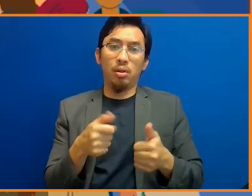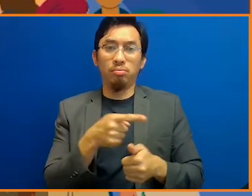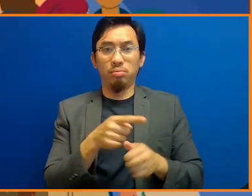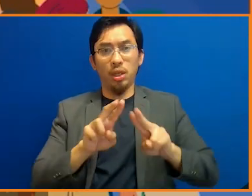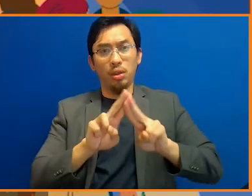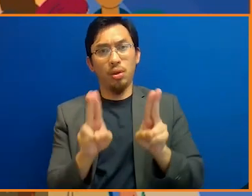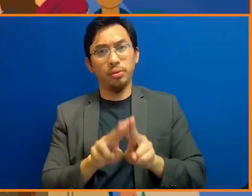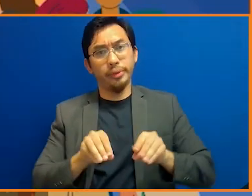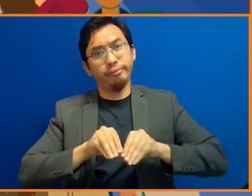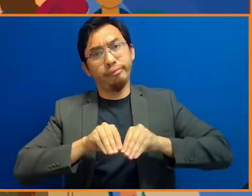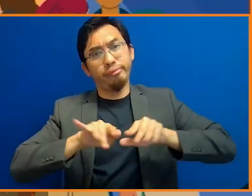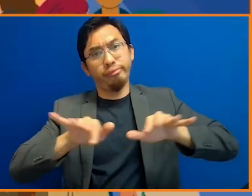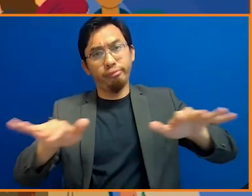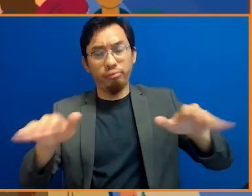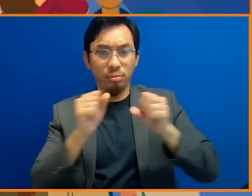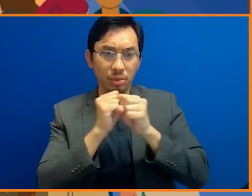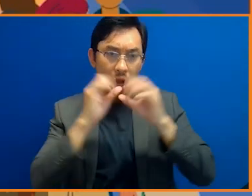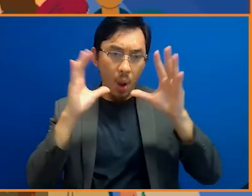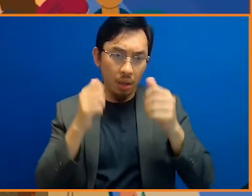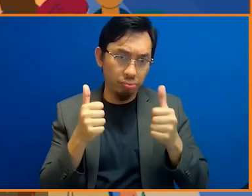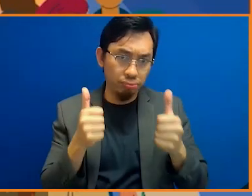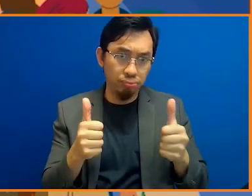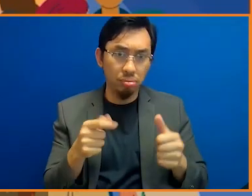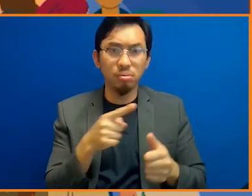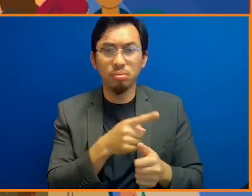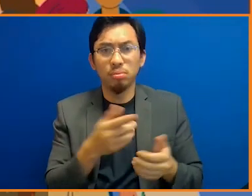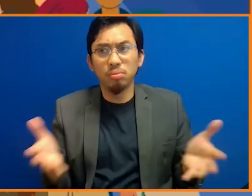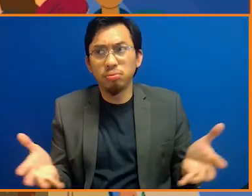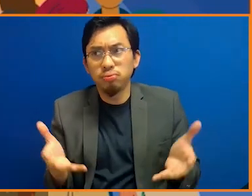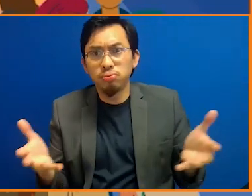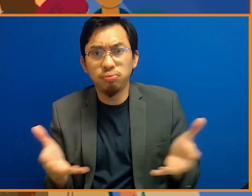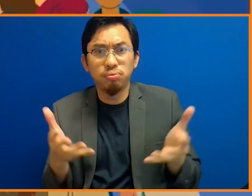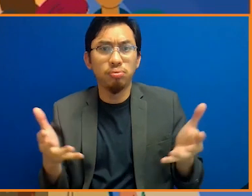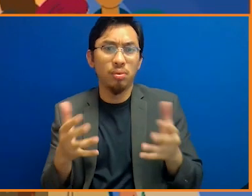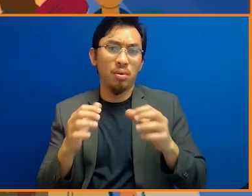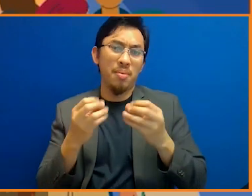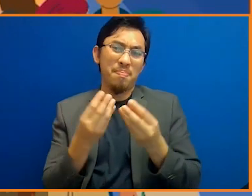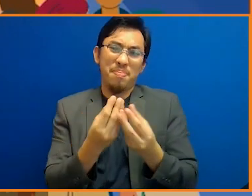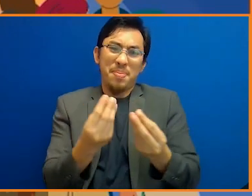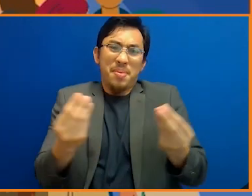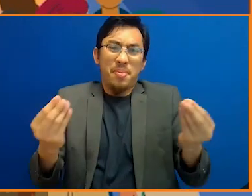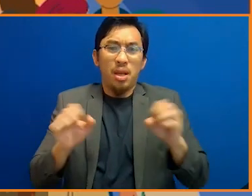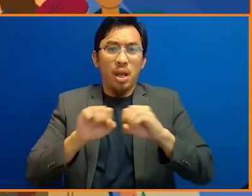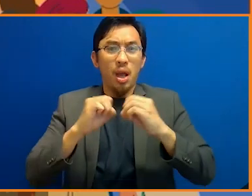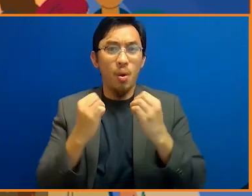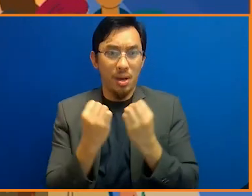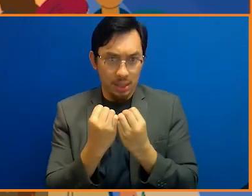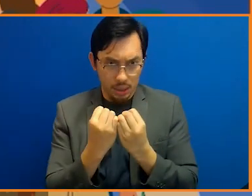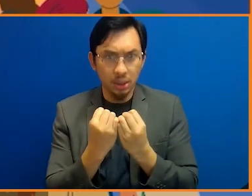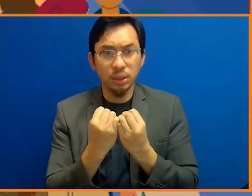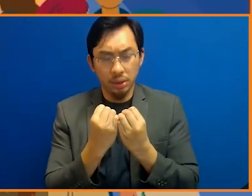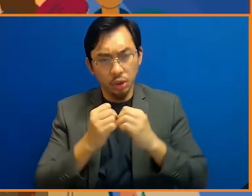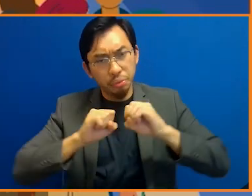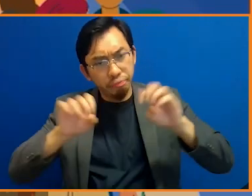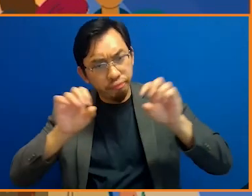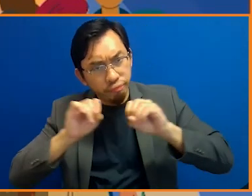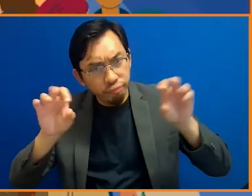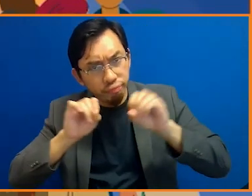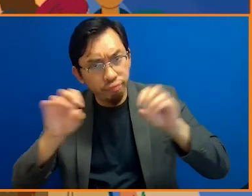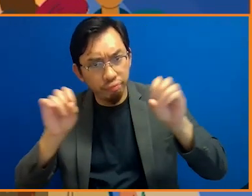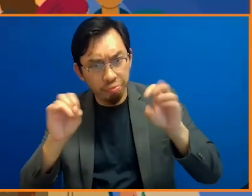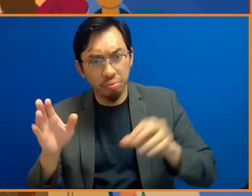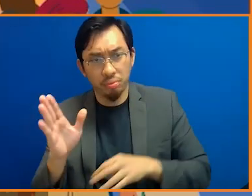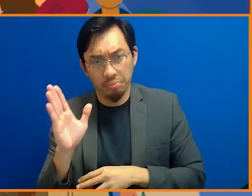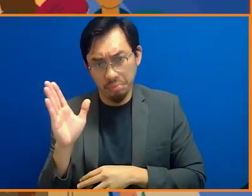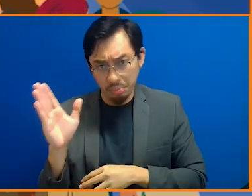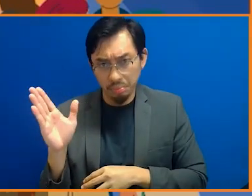for well for internationally, and it was also promoted by